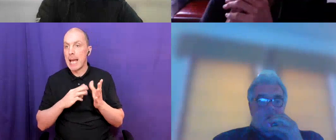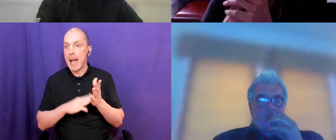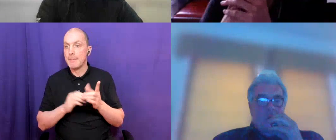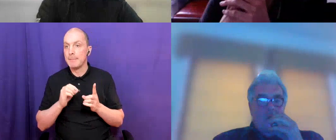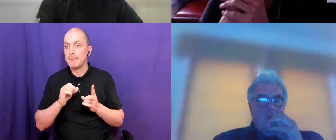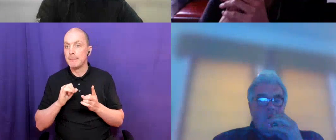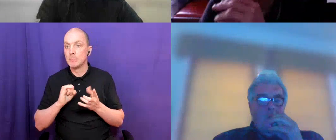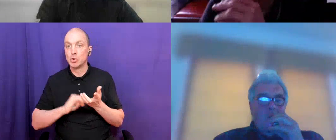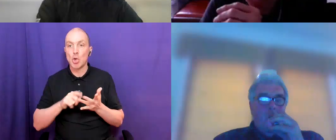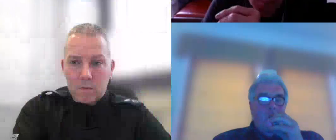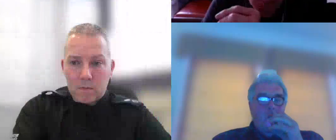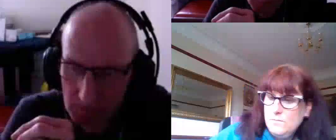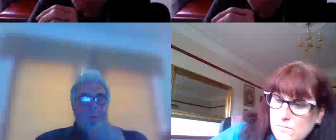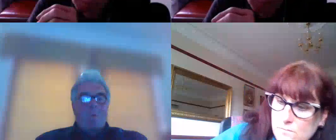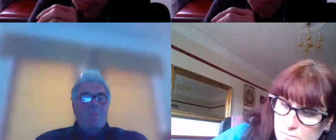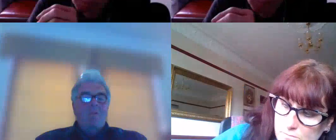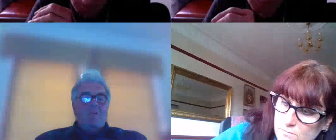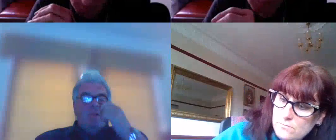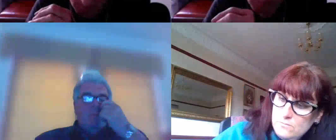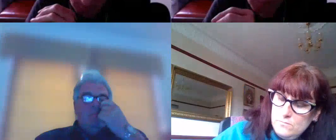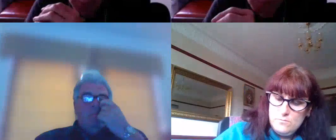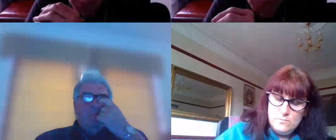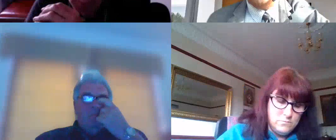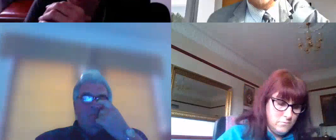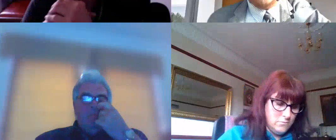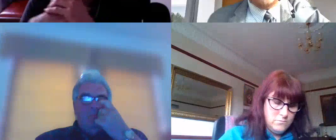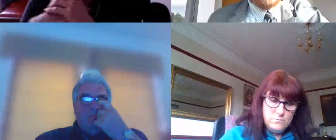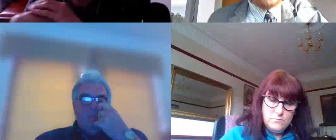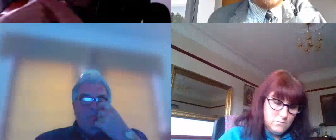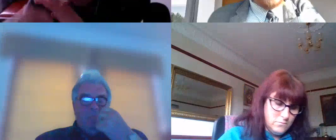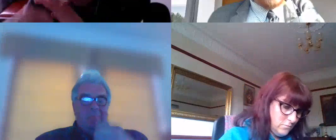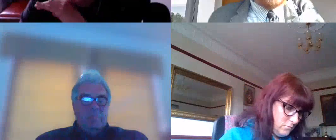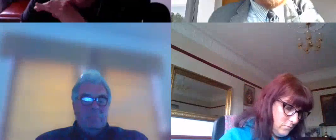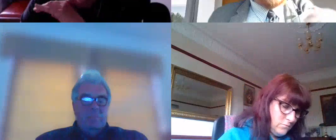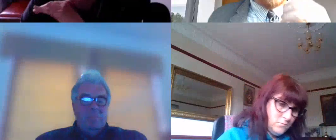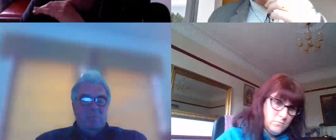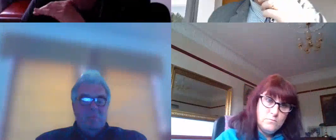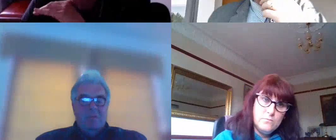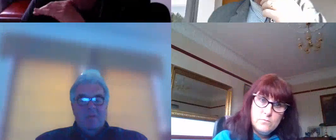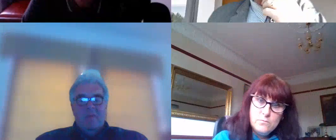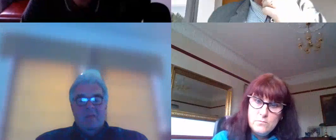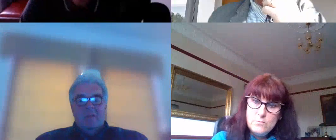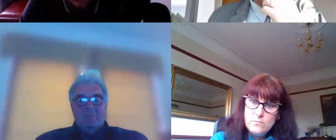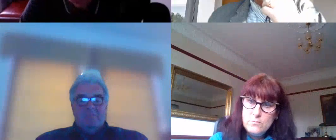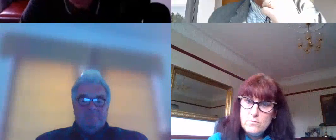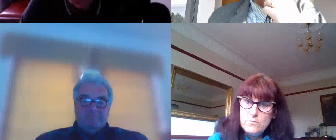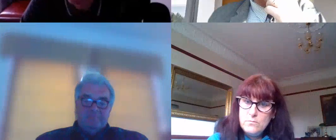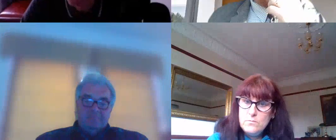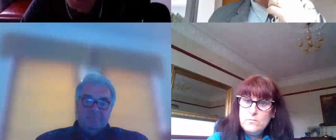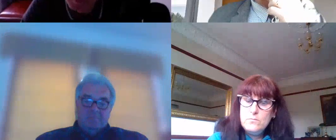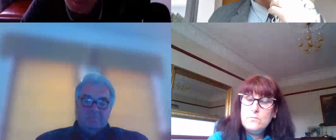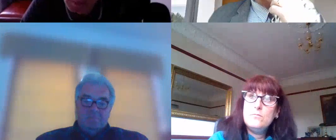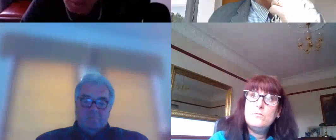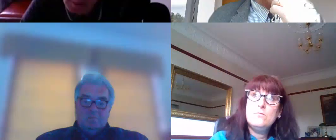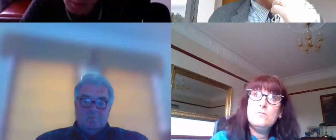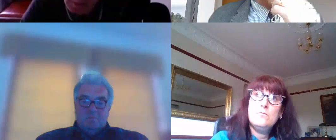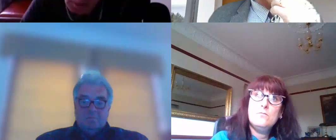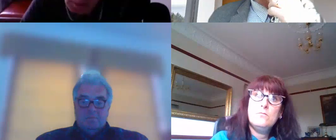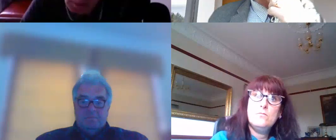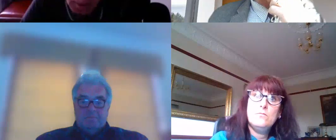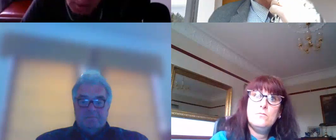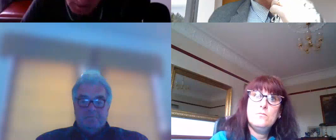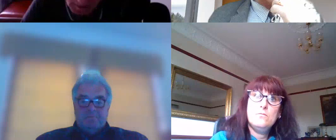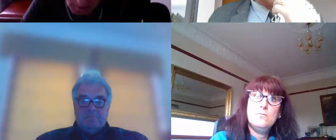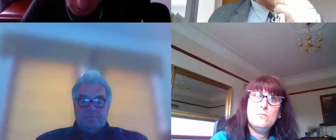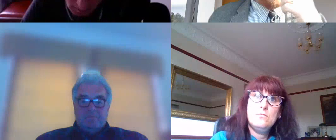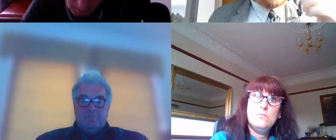It was just to check in the morning. I know you're starting off at 8 with postal votes. Is that for the whole